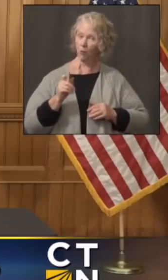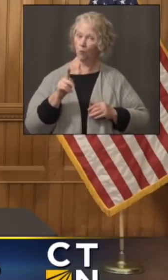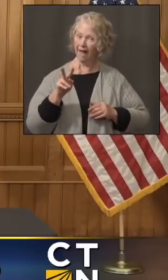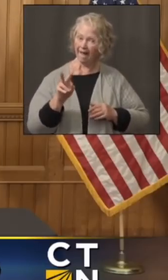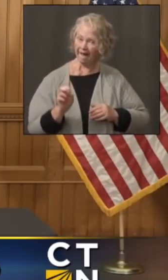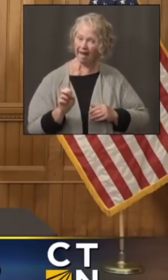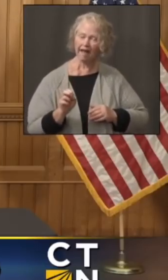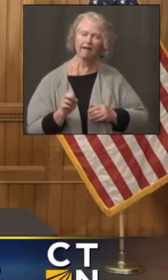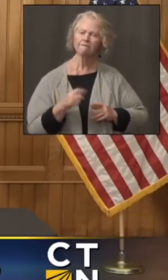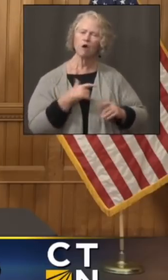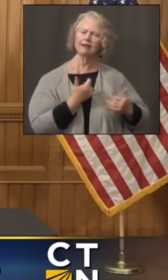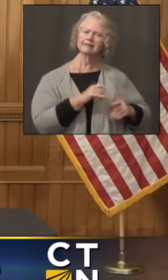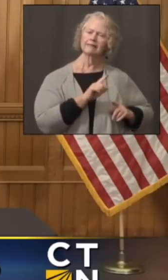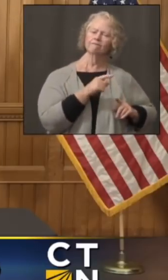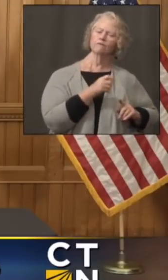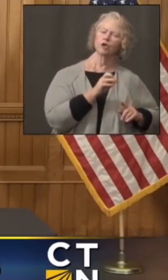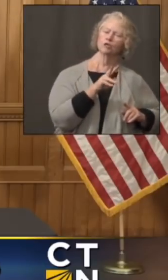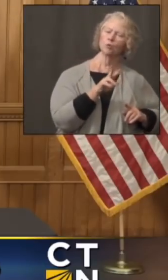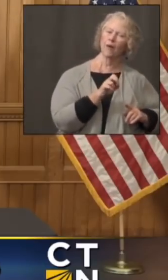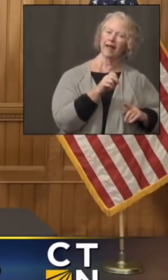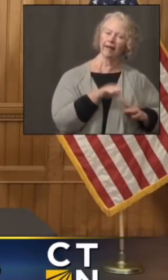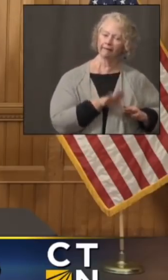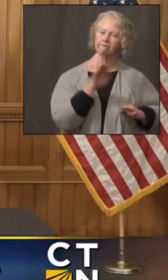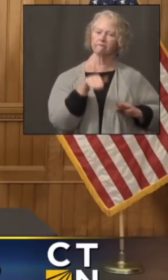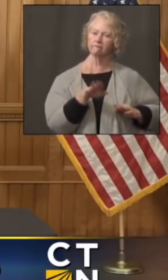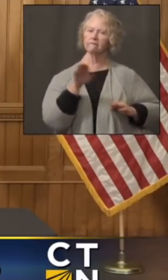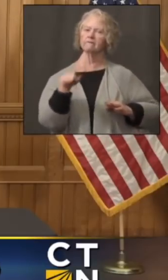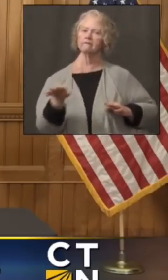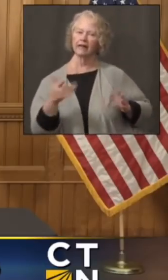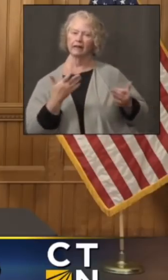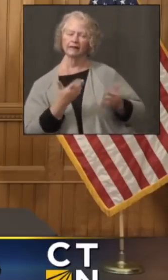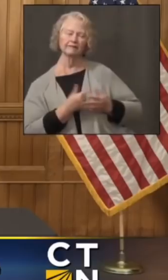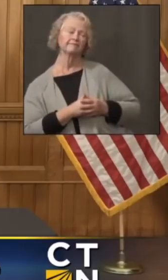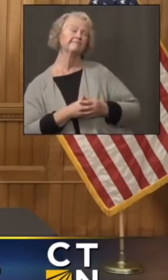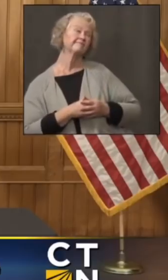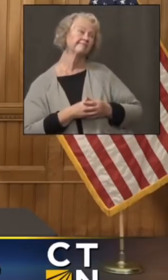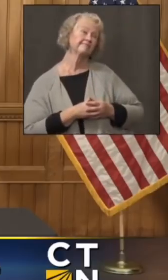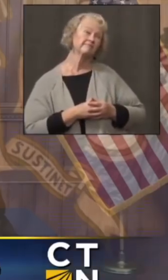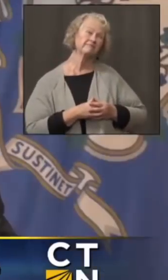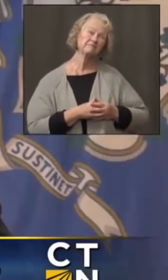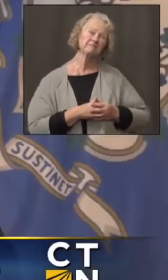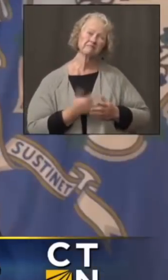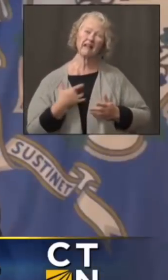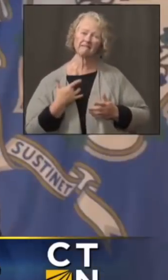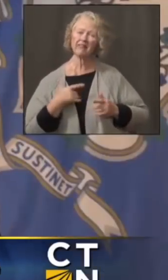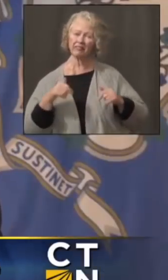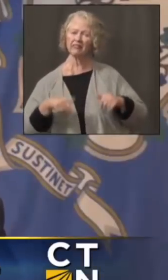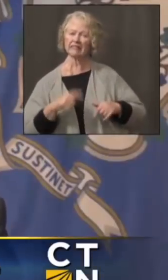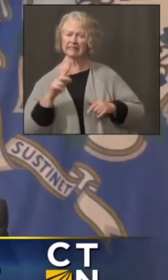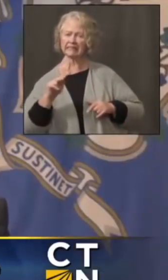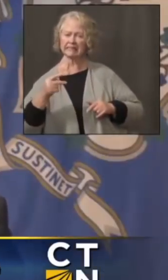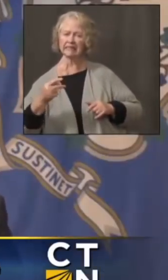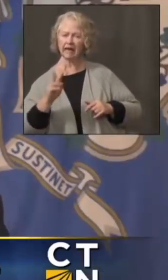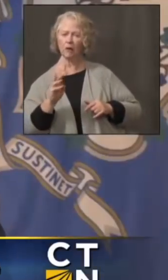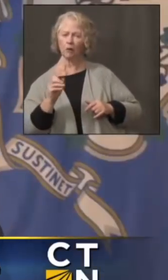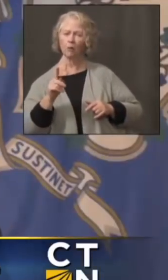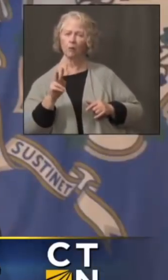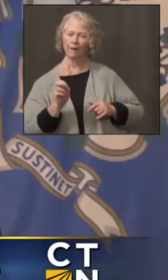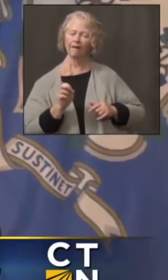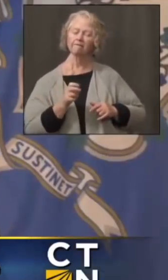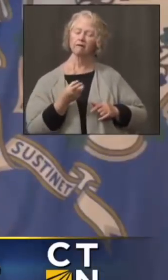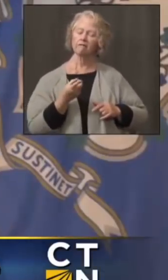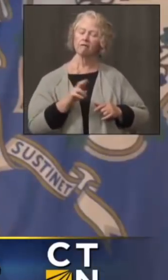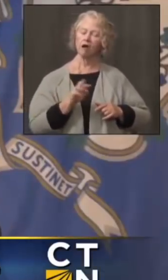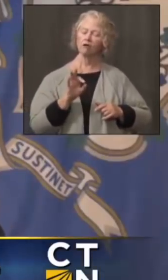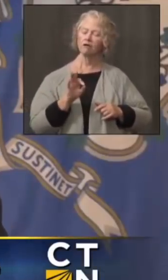multiple peaks? How is the state looking at this right now? I look at it as the second wave. Dr. Fauci said